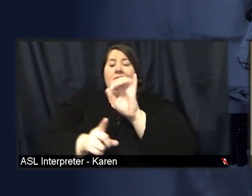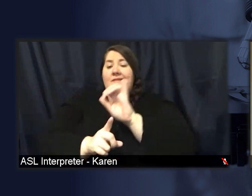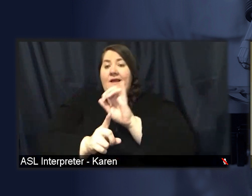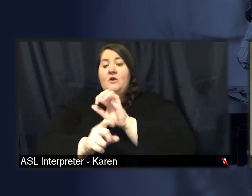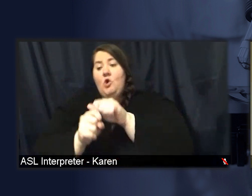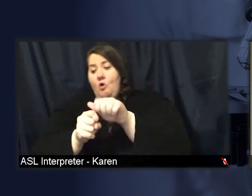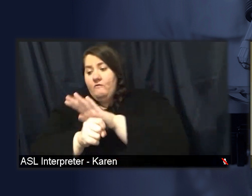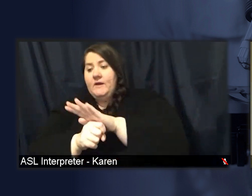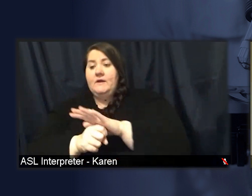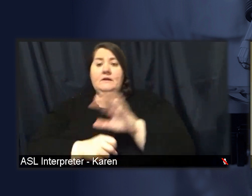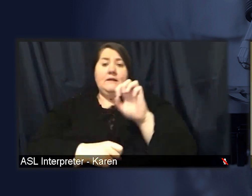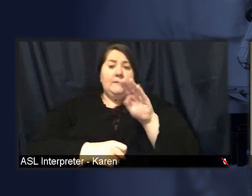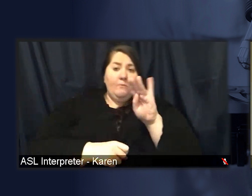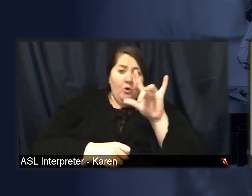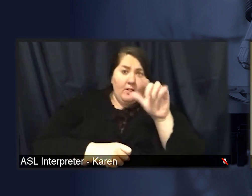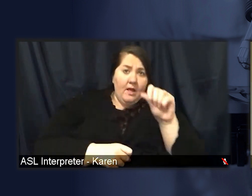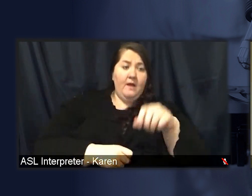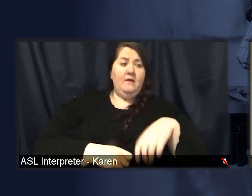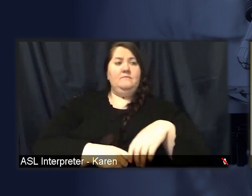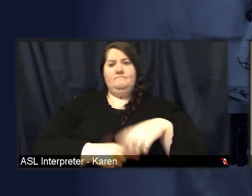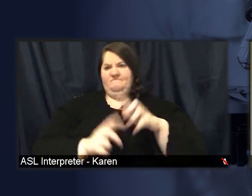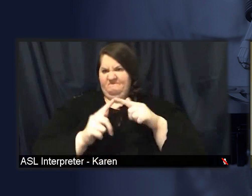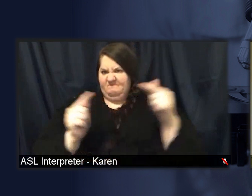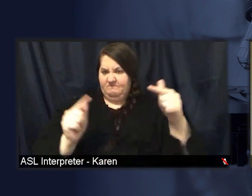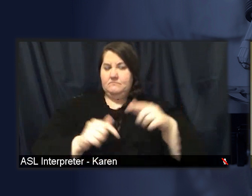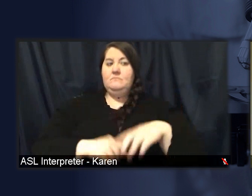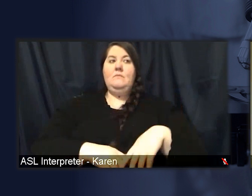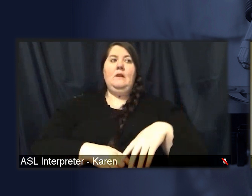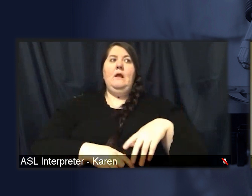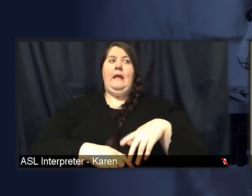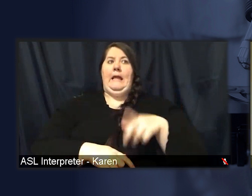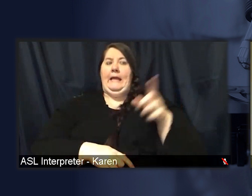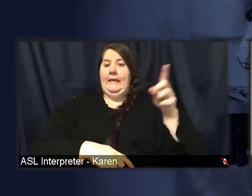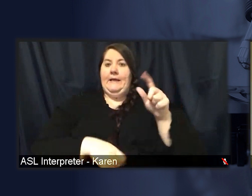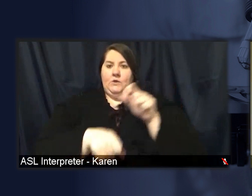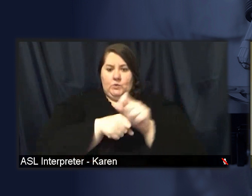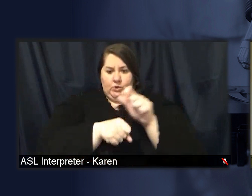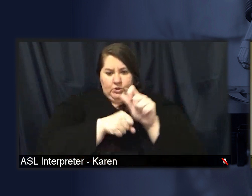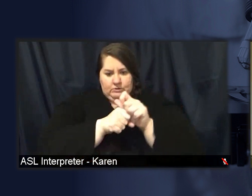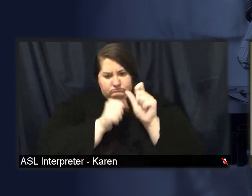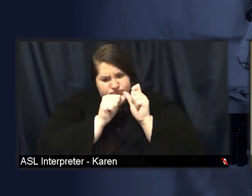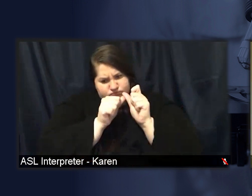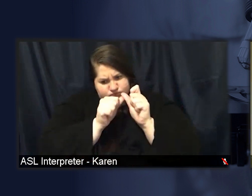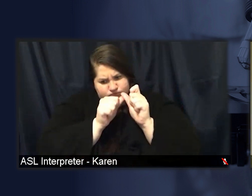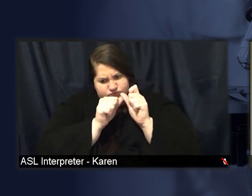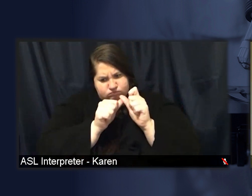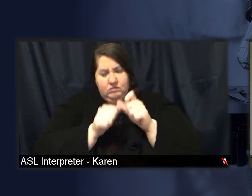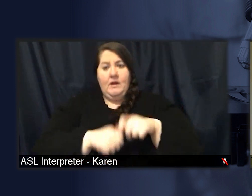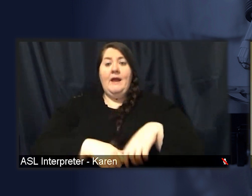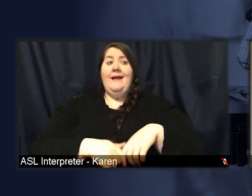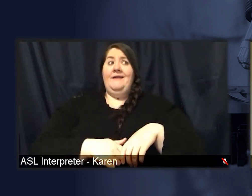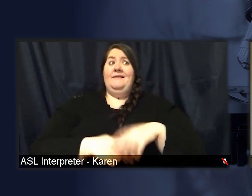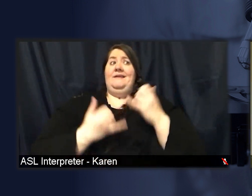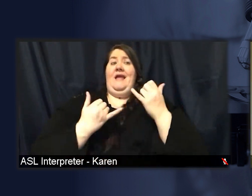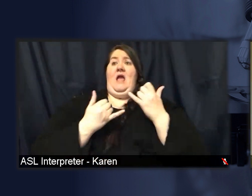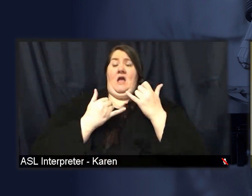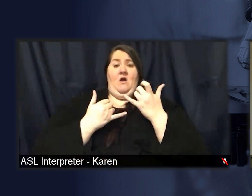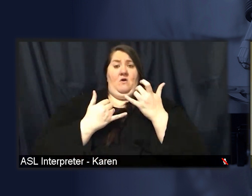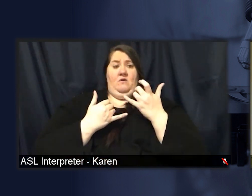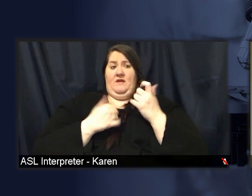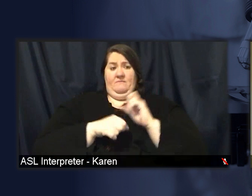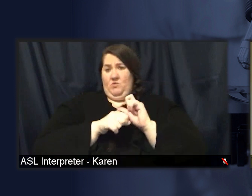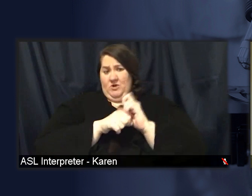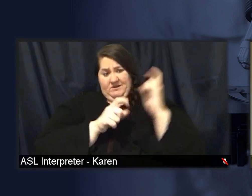worked around the clock since the pandemic began, and have worked around the clock over the past week, looking at the